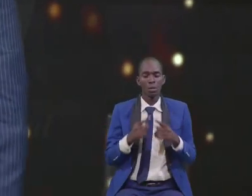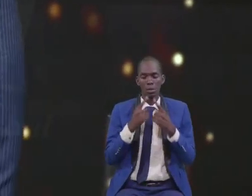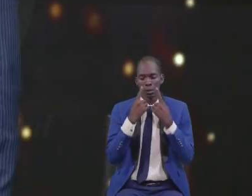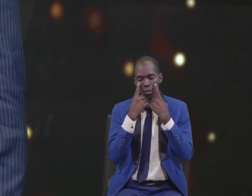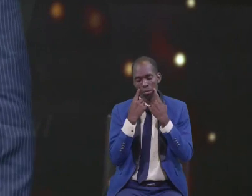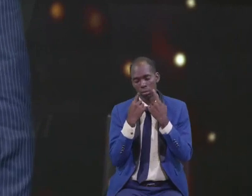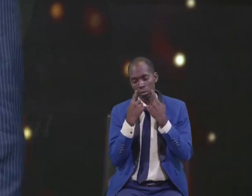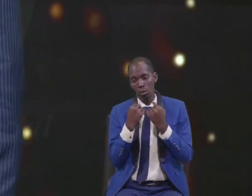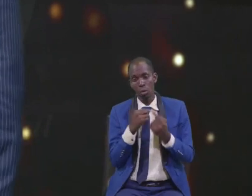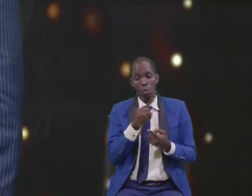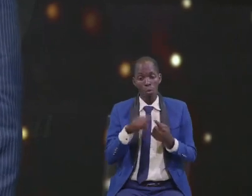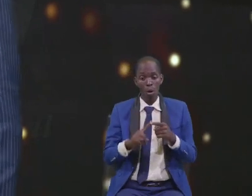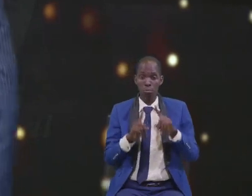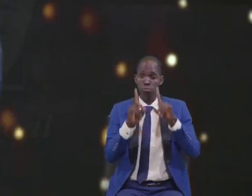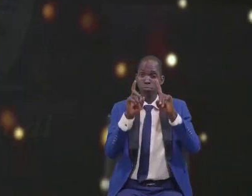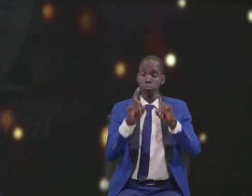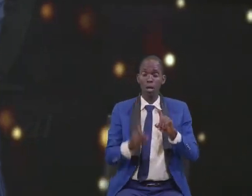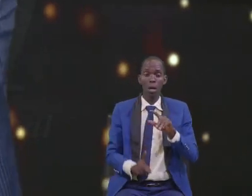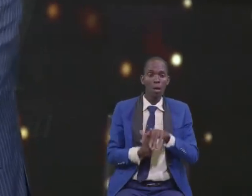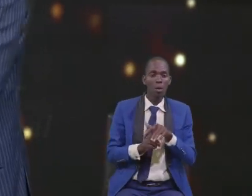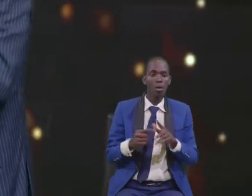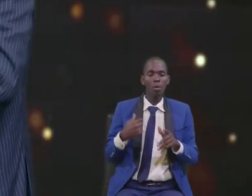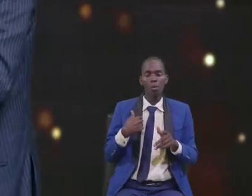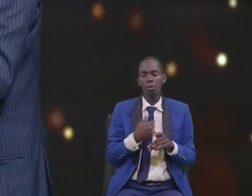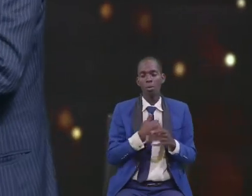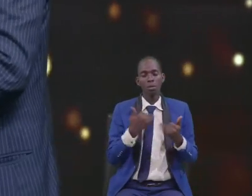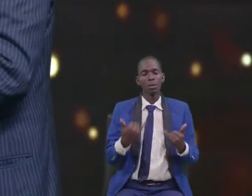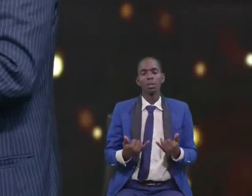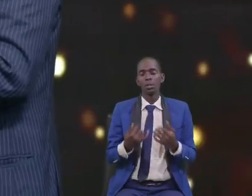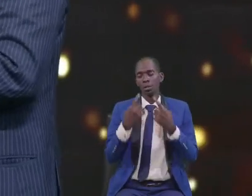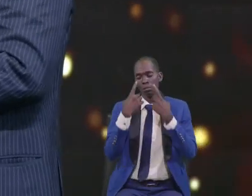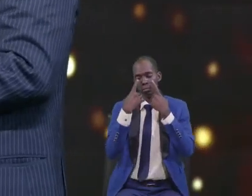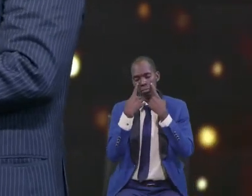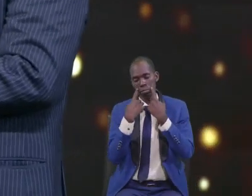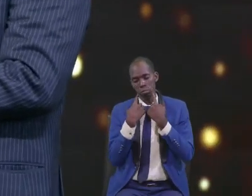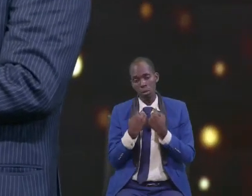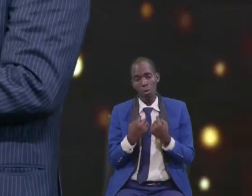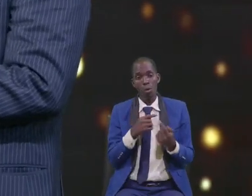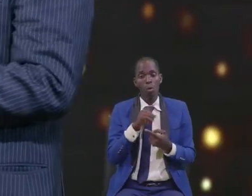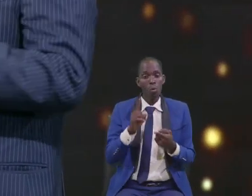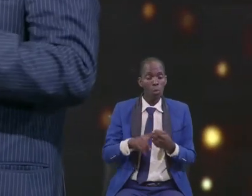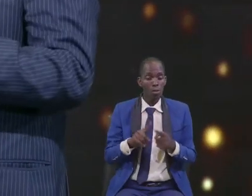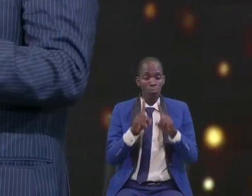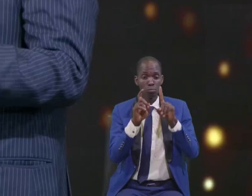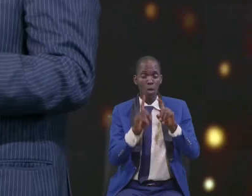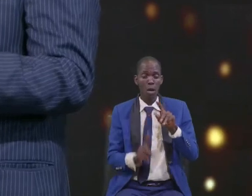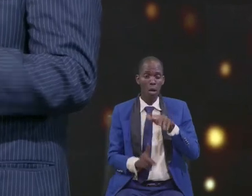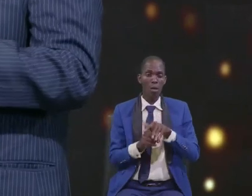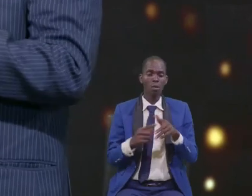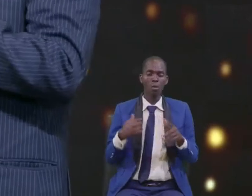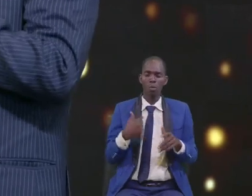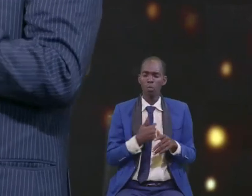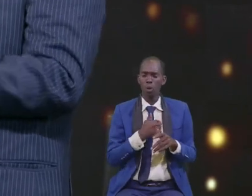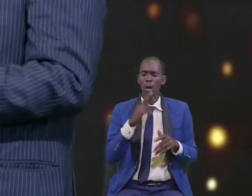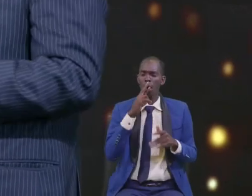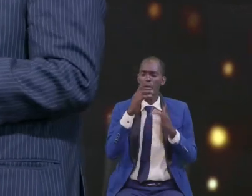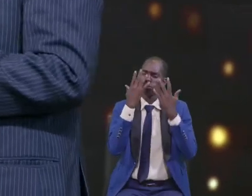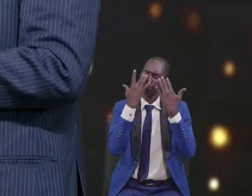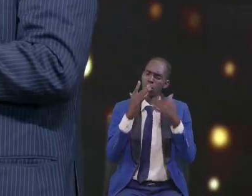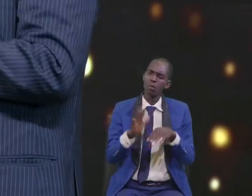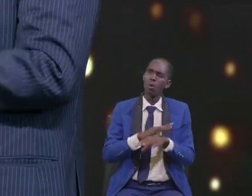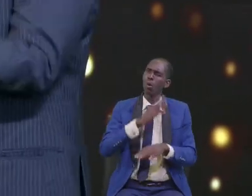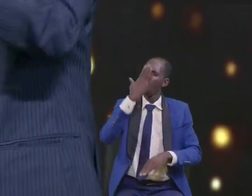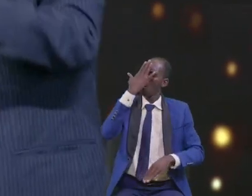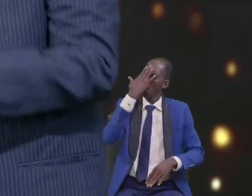trials come, we weep. When trials come, we're sorrowful. Why me? Oh me,